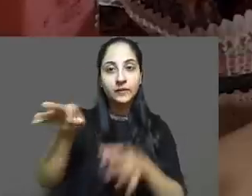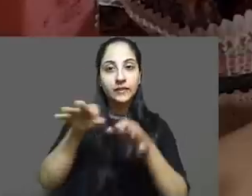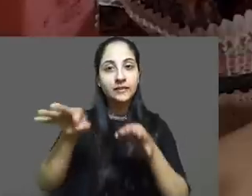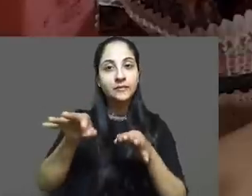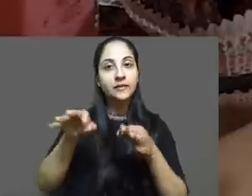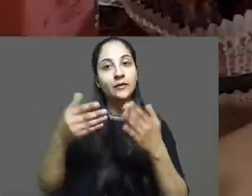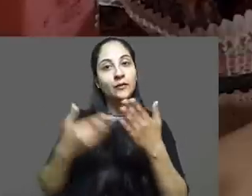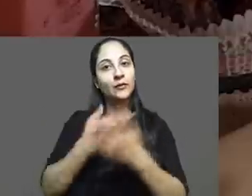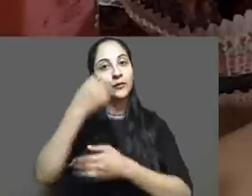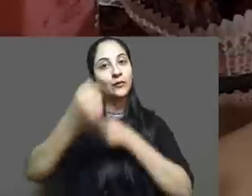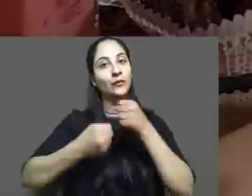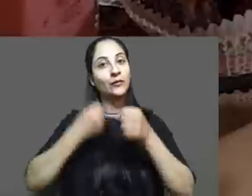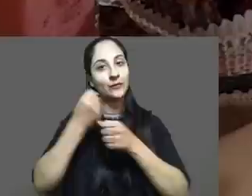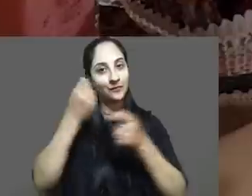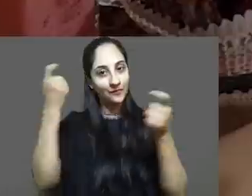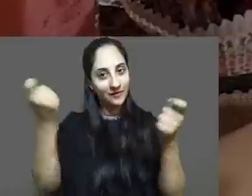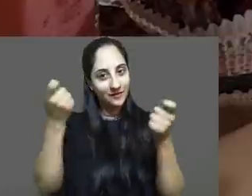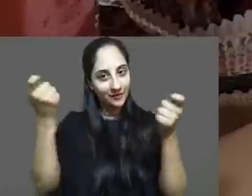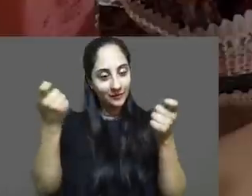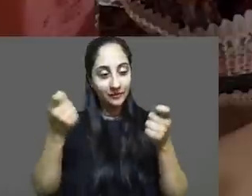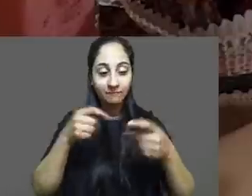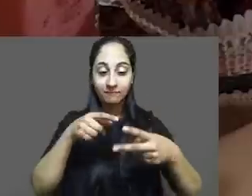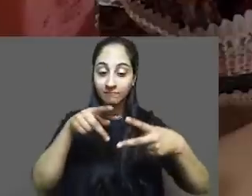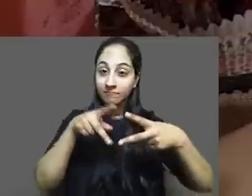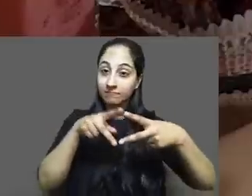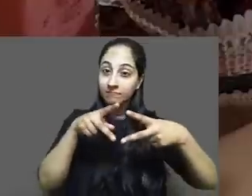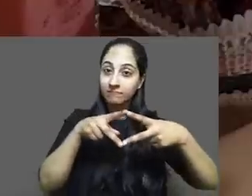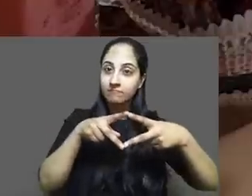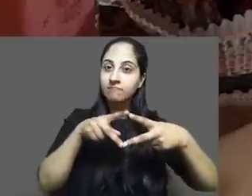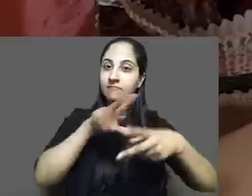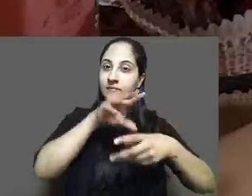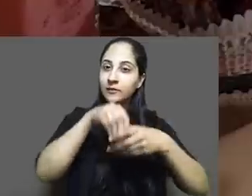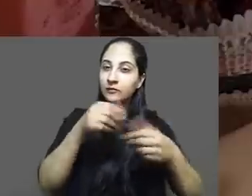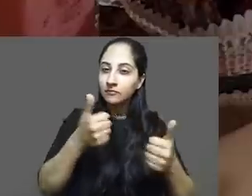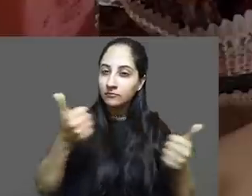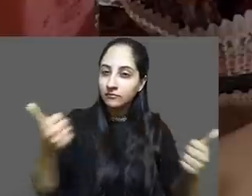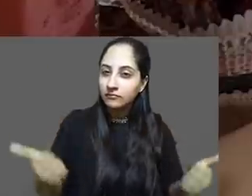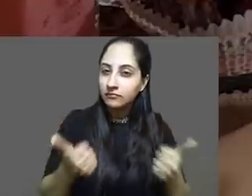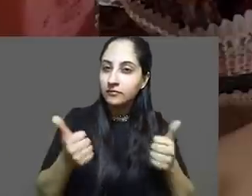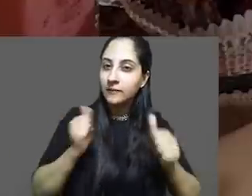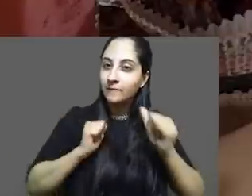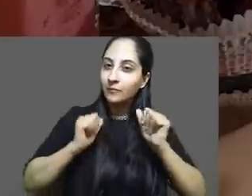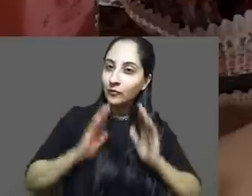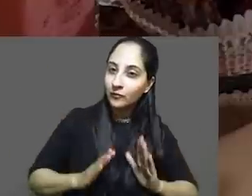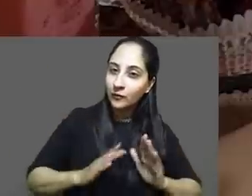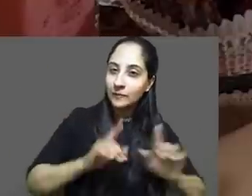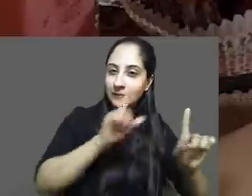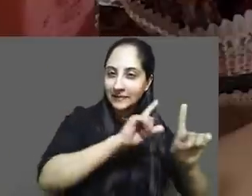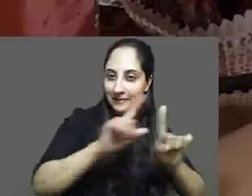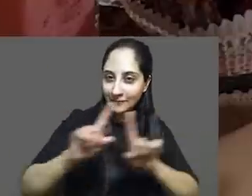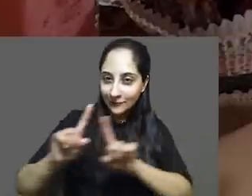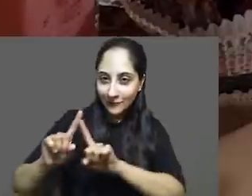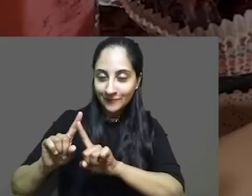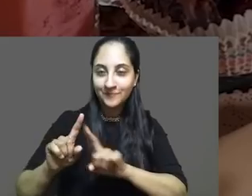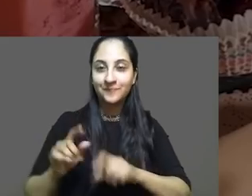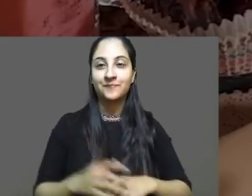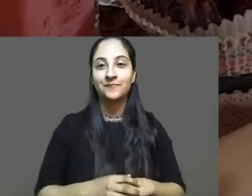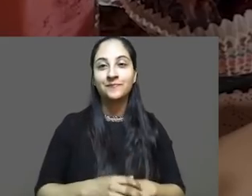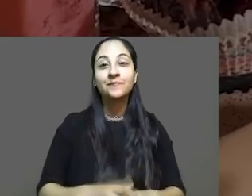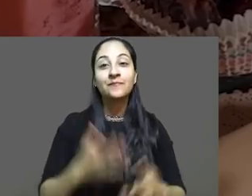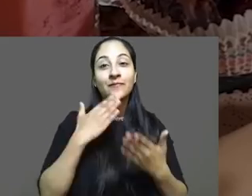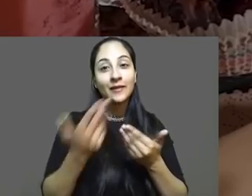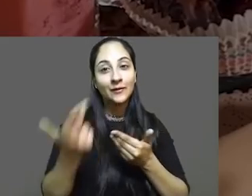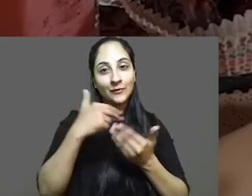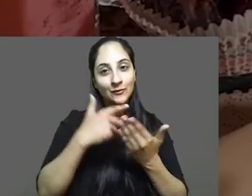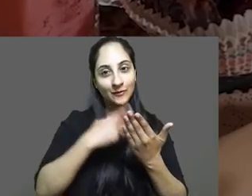Se Mola. With lyrics in both Urdu and Farsi, this piece describes the colors and fragrances associated with spring